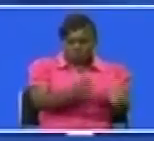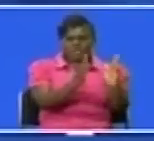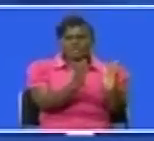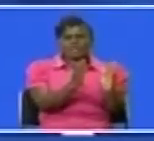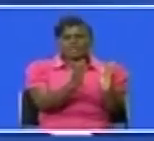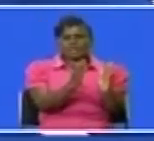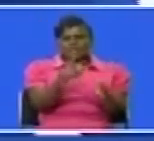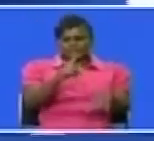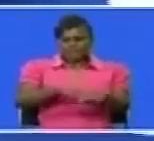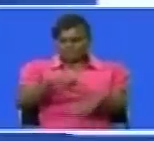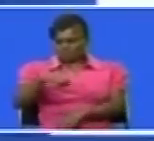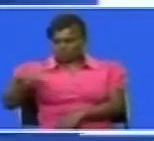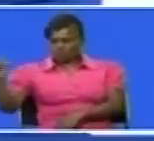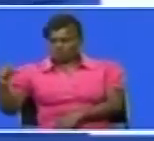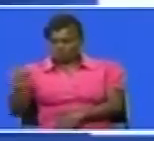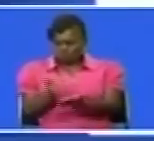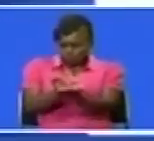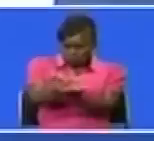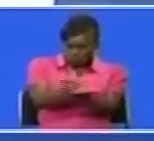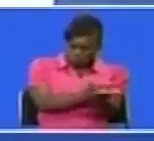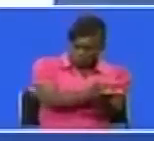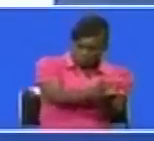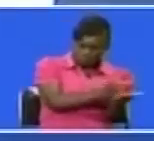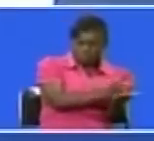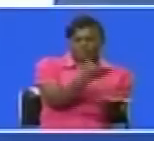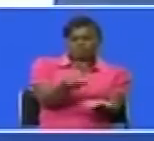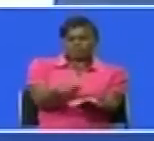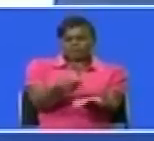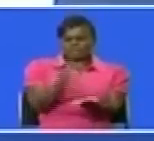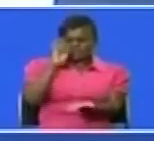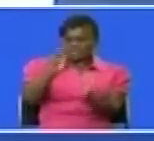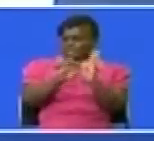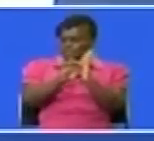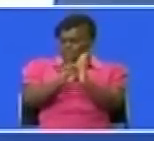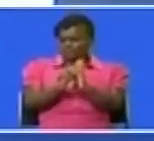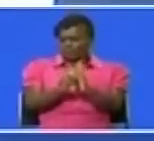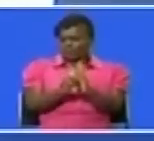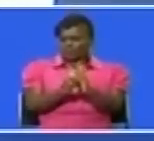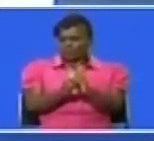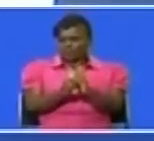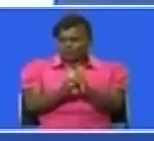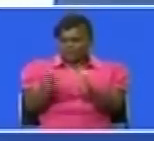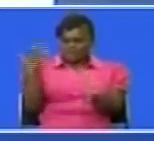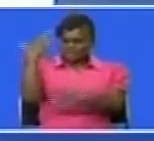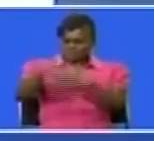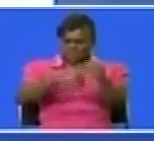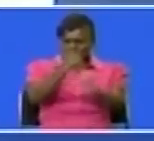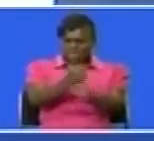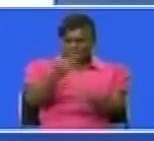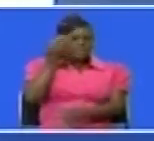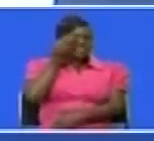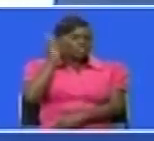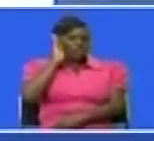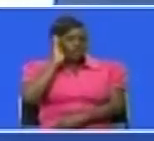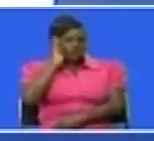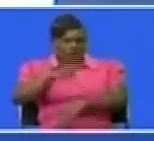when now you go to the exact allocation of money, and I'll look at, for instance, last financial year, Isiolo got 15,000